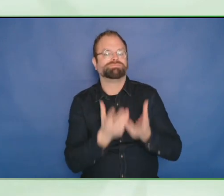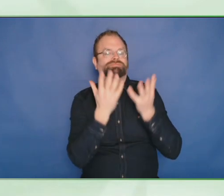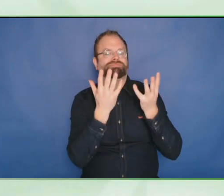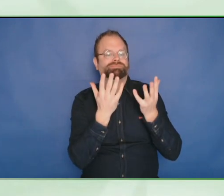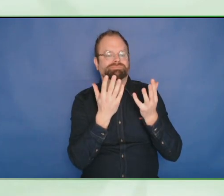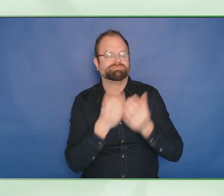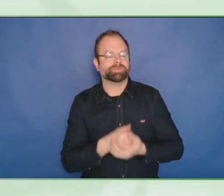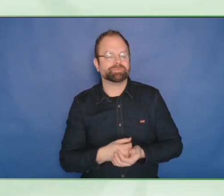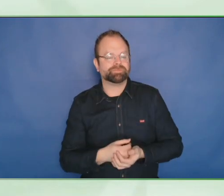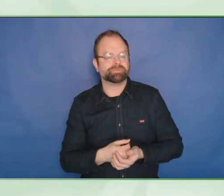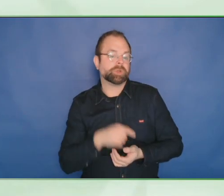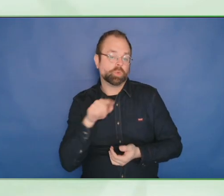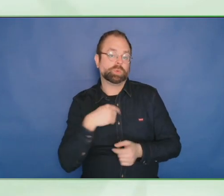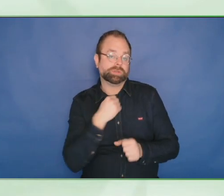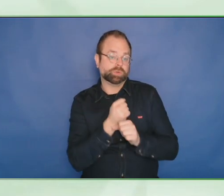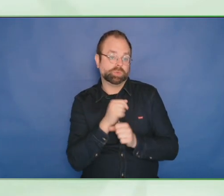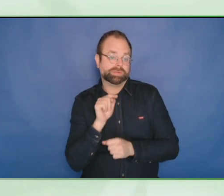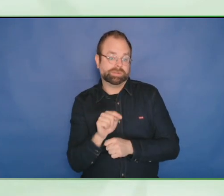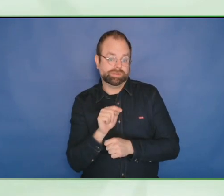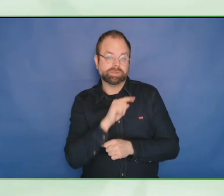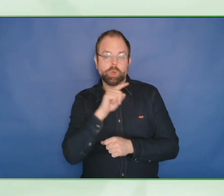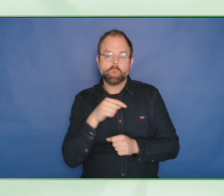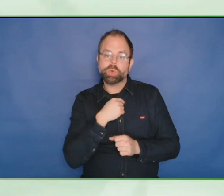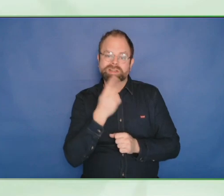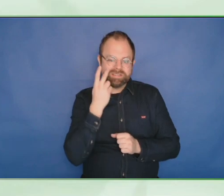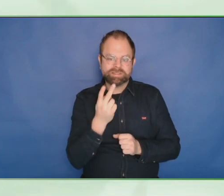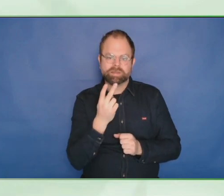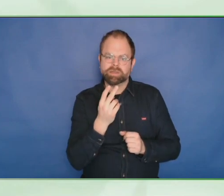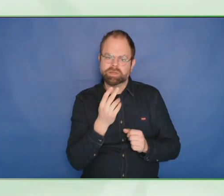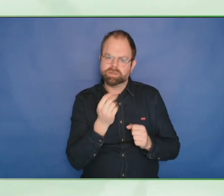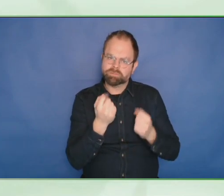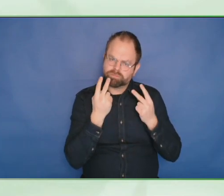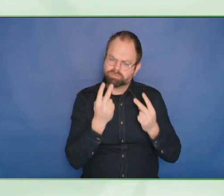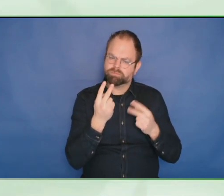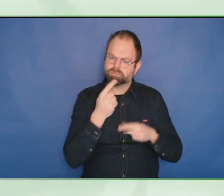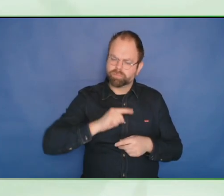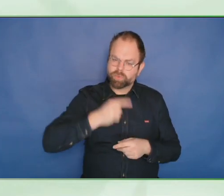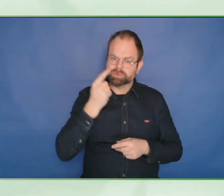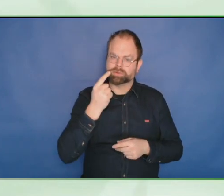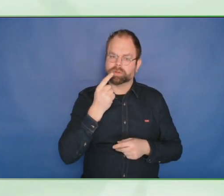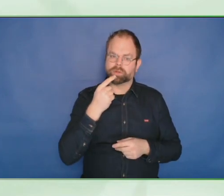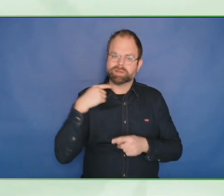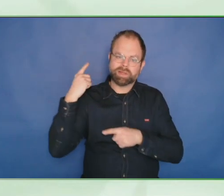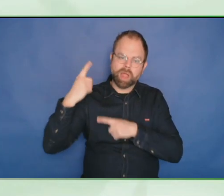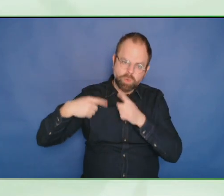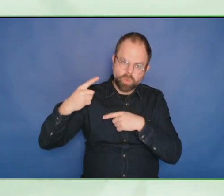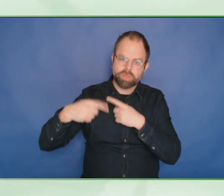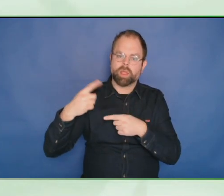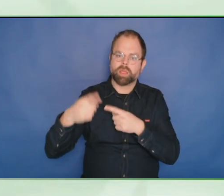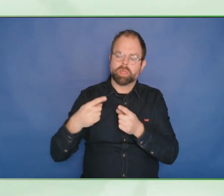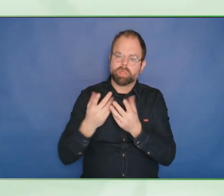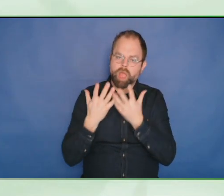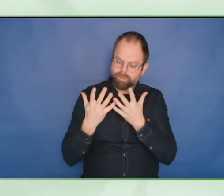embroidery. So you can see definitely the change. Give them 2 years and you can see the change in the confidence, and not